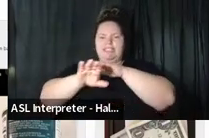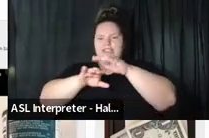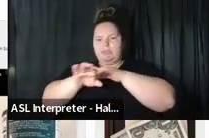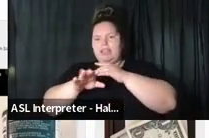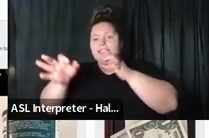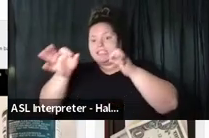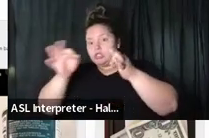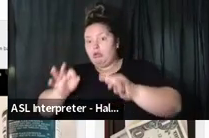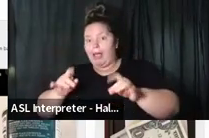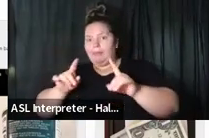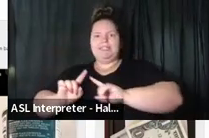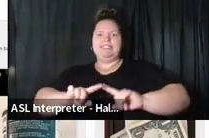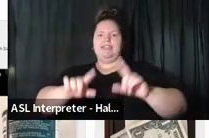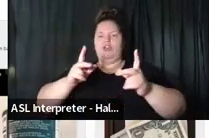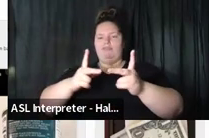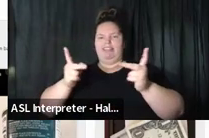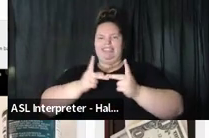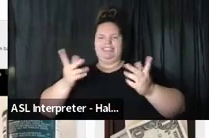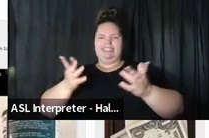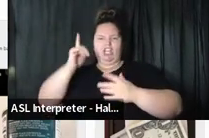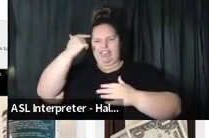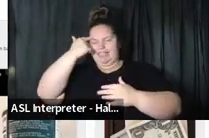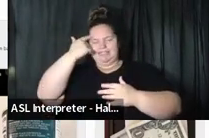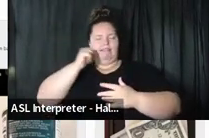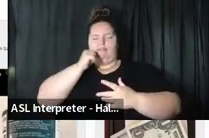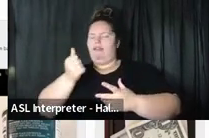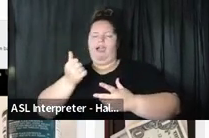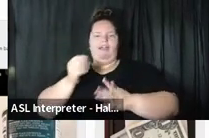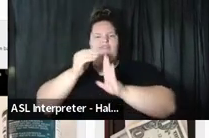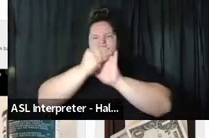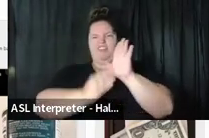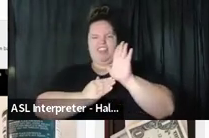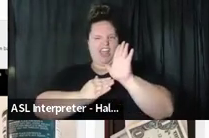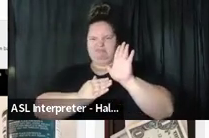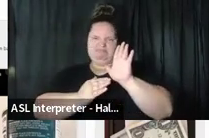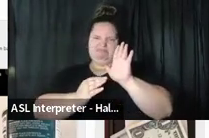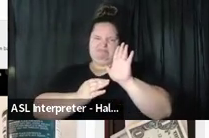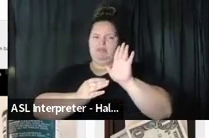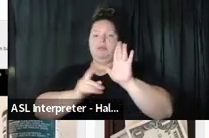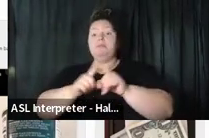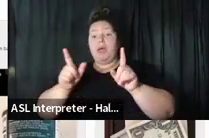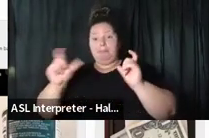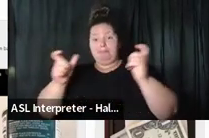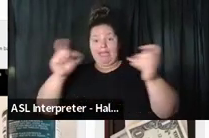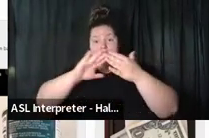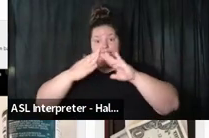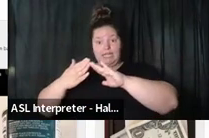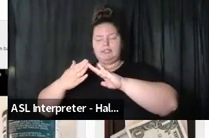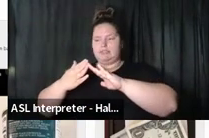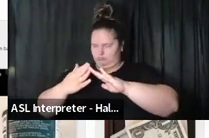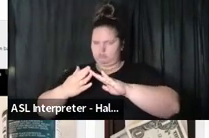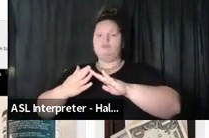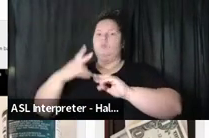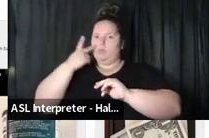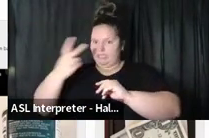describing different locations here in Lansing. There wasn't a lot filled out, but in bigger cities there were. So this could be helpful if you're in a bigger